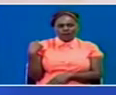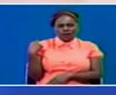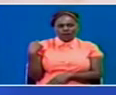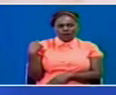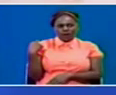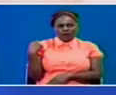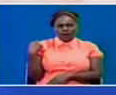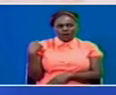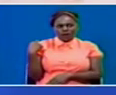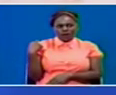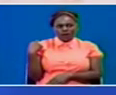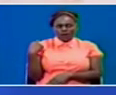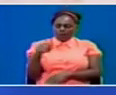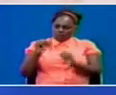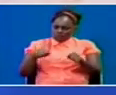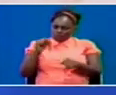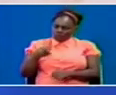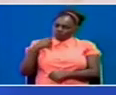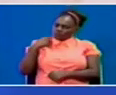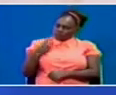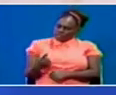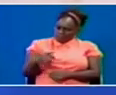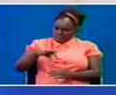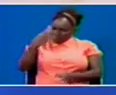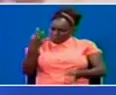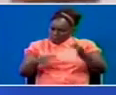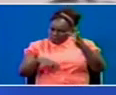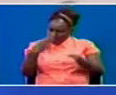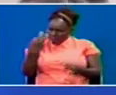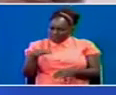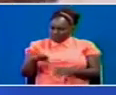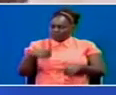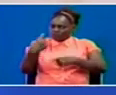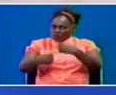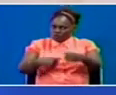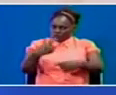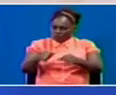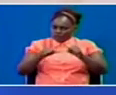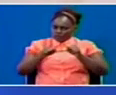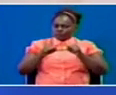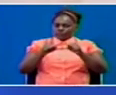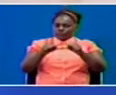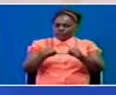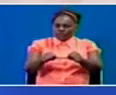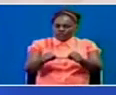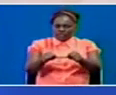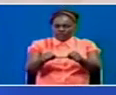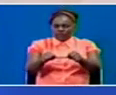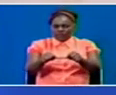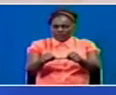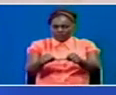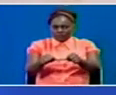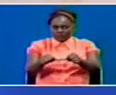high schools that they have posted. And you can tell from the analysis that they have always maintained credible results and